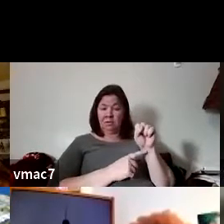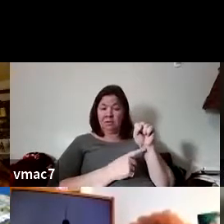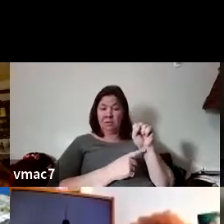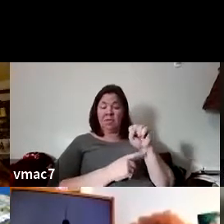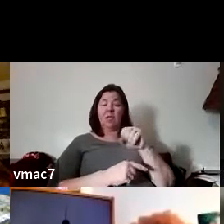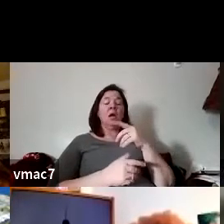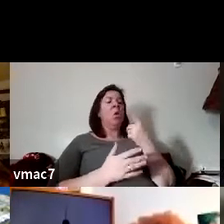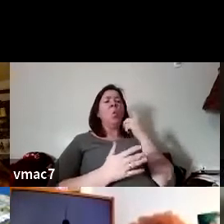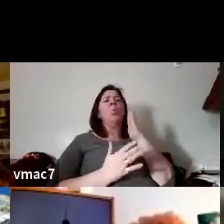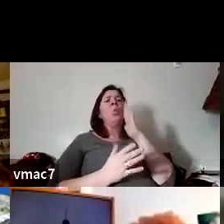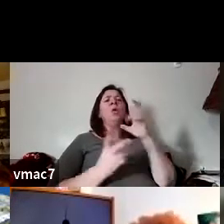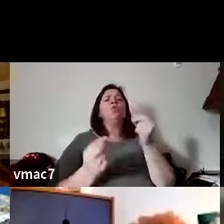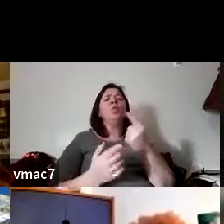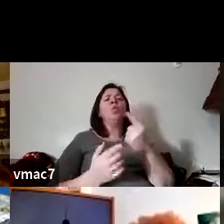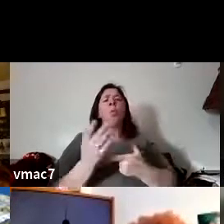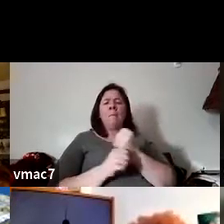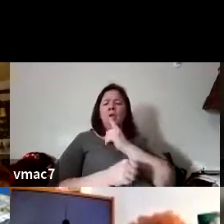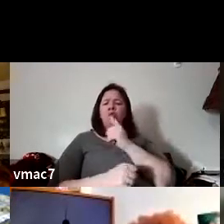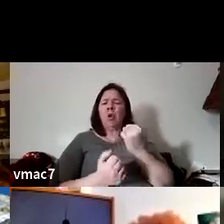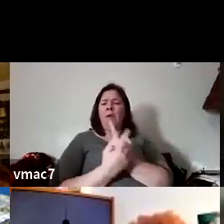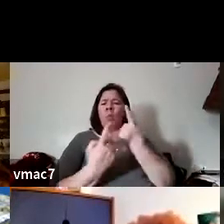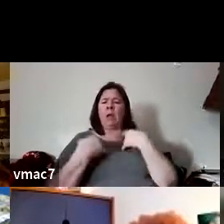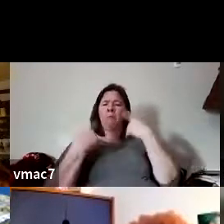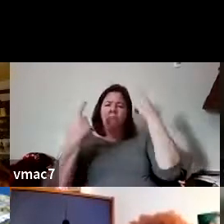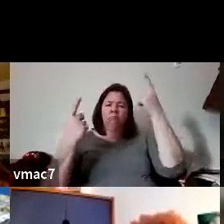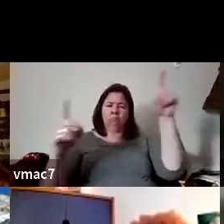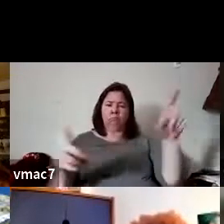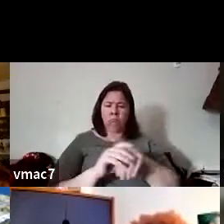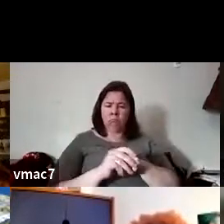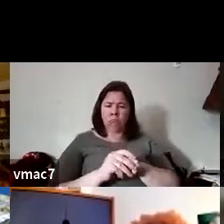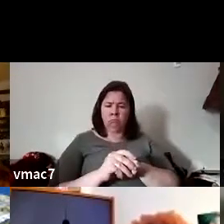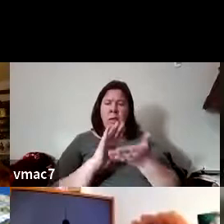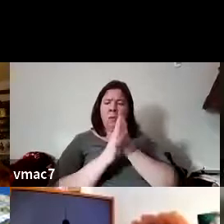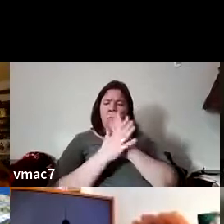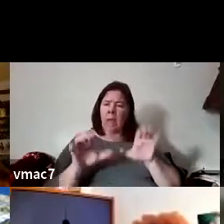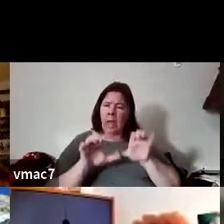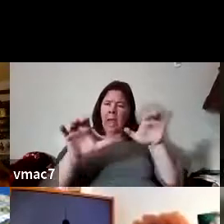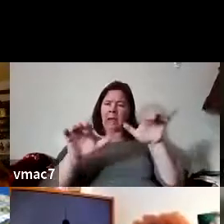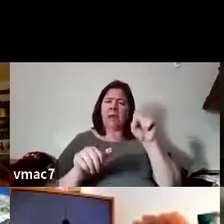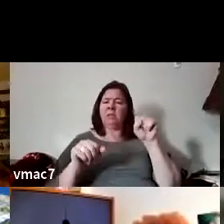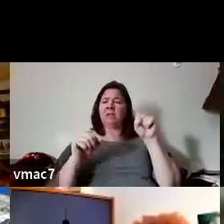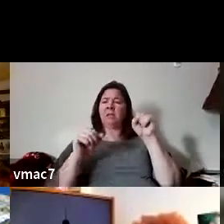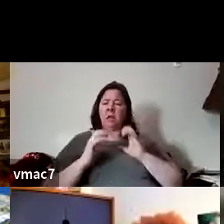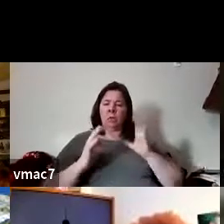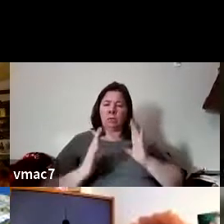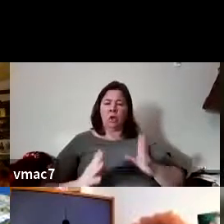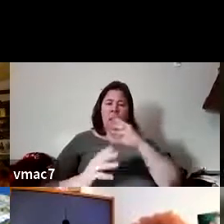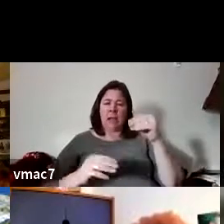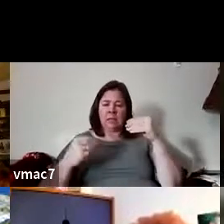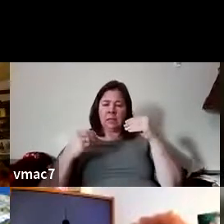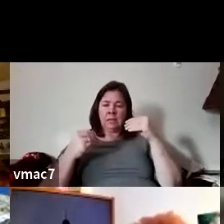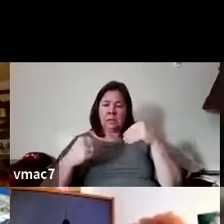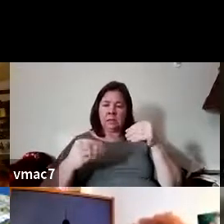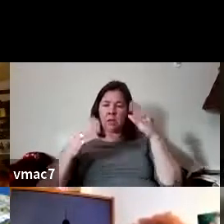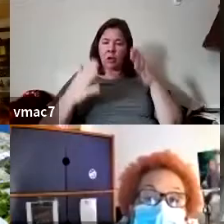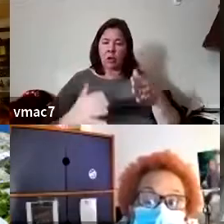to make sure that every founder gets activated as a customer reseller. Marina, just want